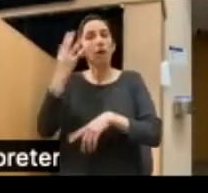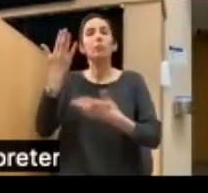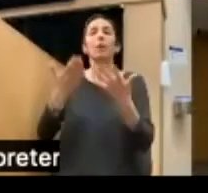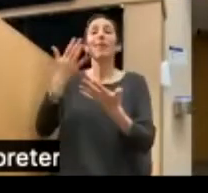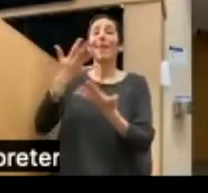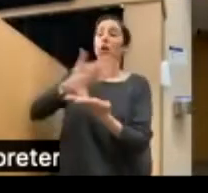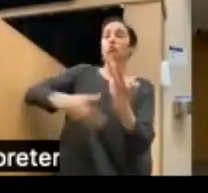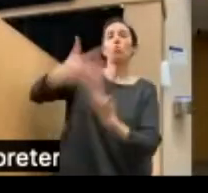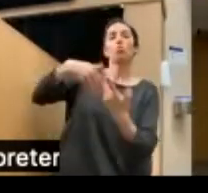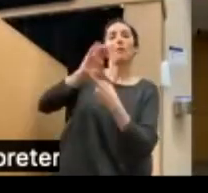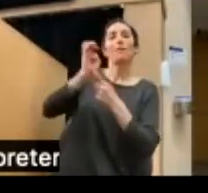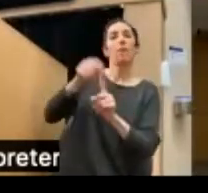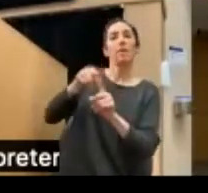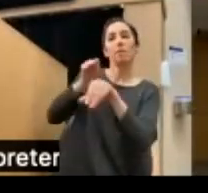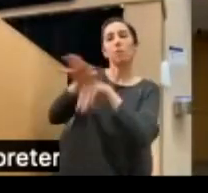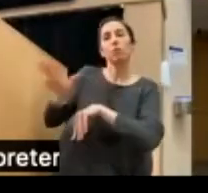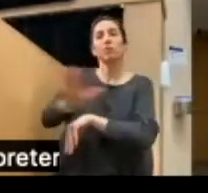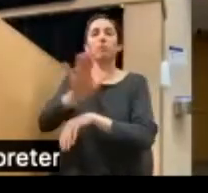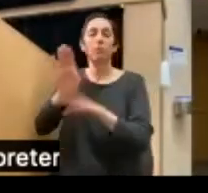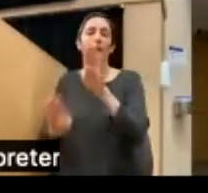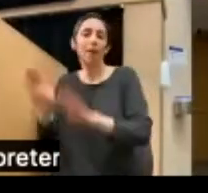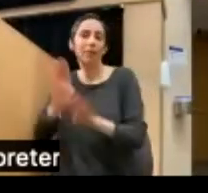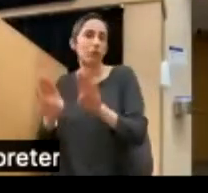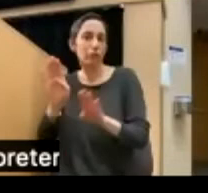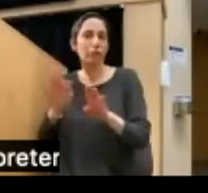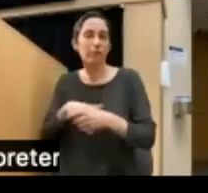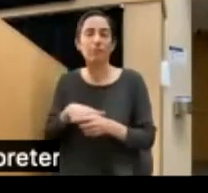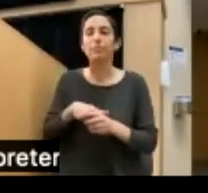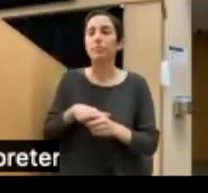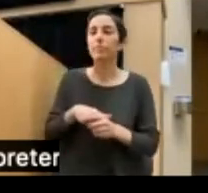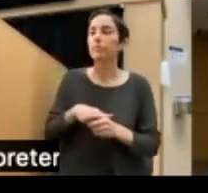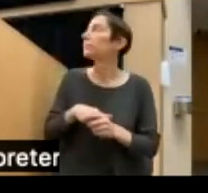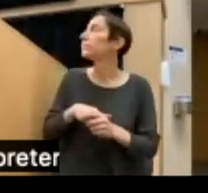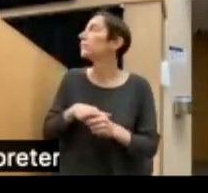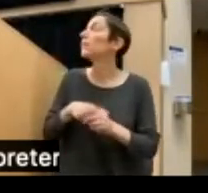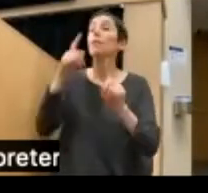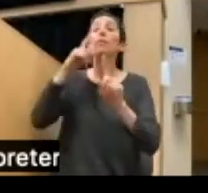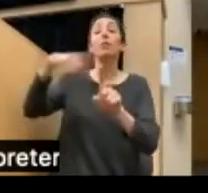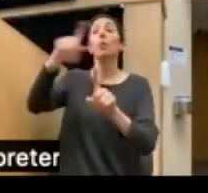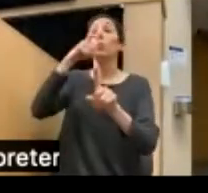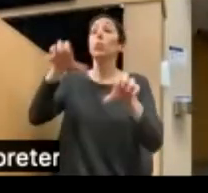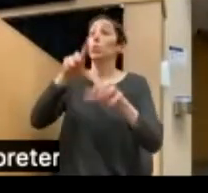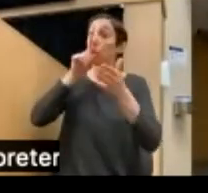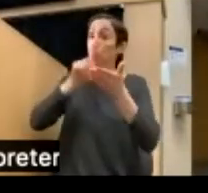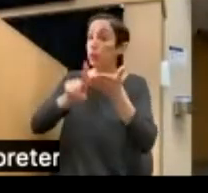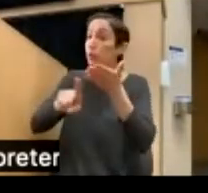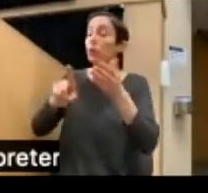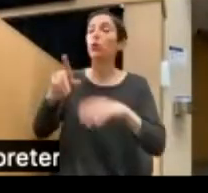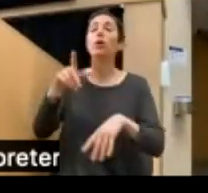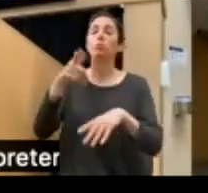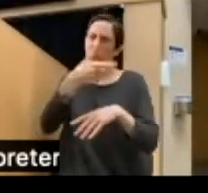changing the biology of these animals? And the most easy thing to do, for those of you who do research know, would have been to just redo